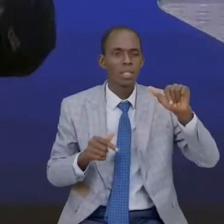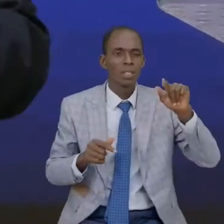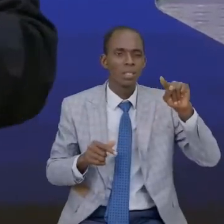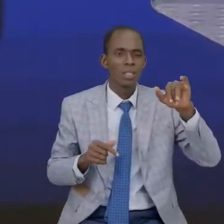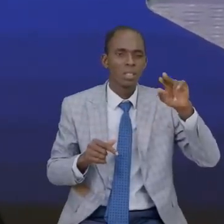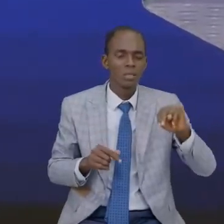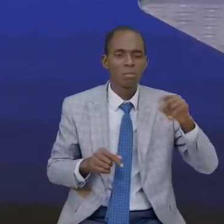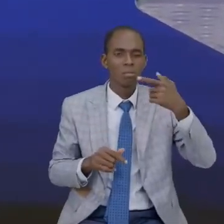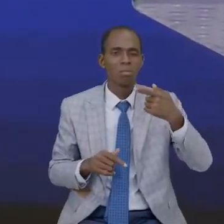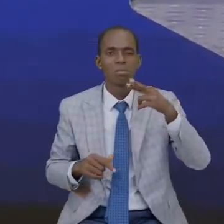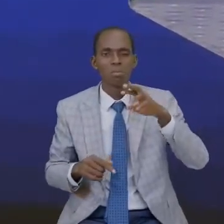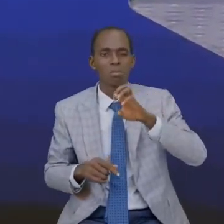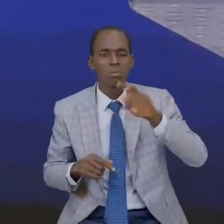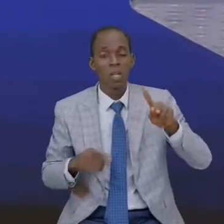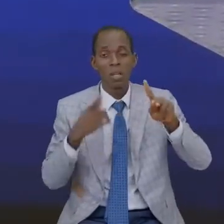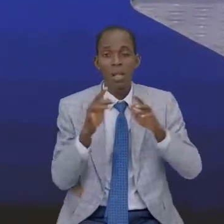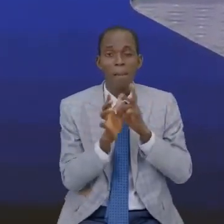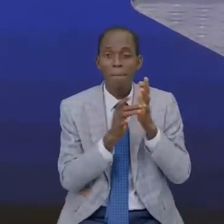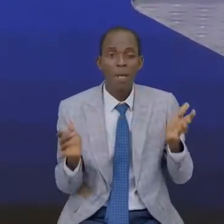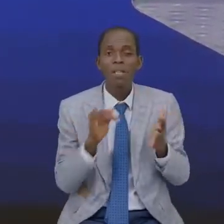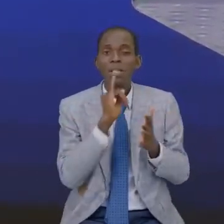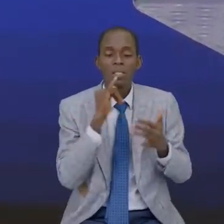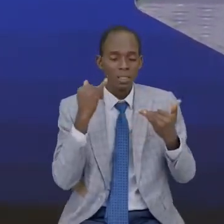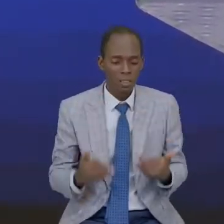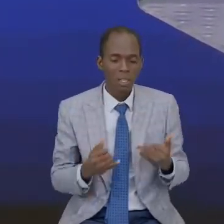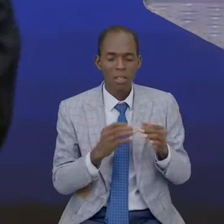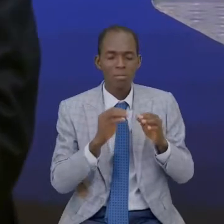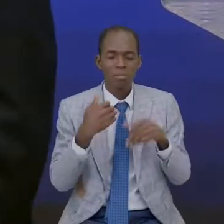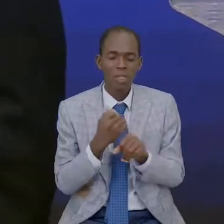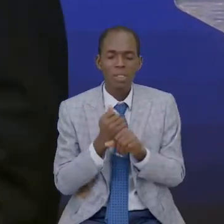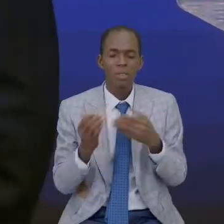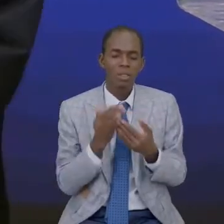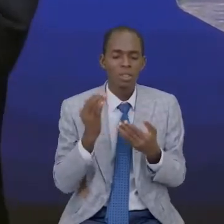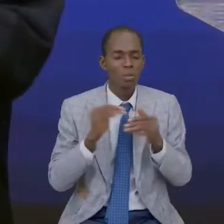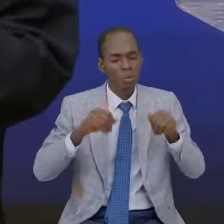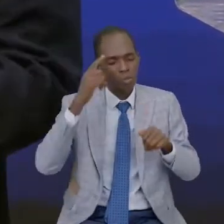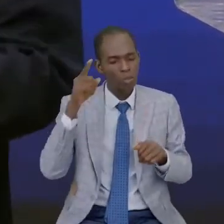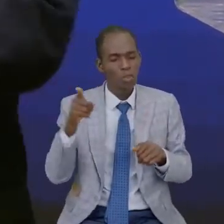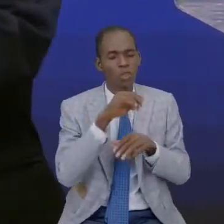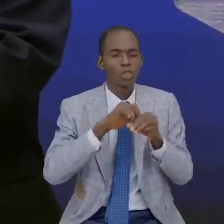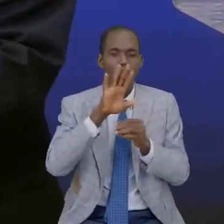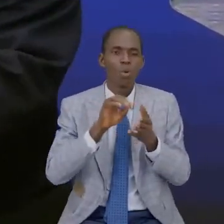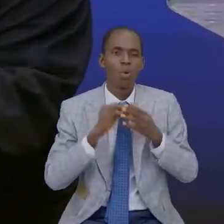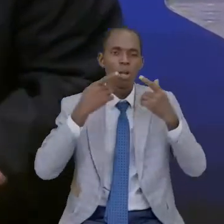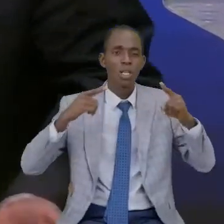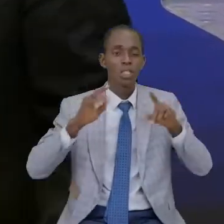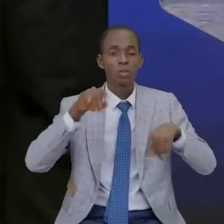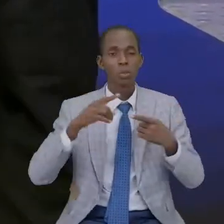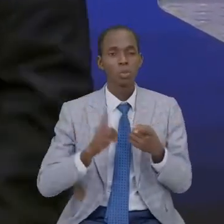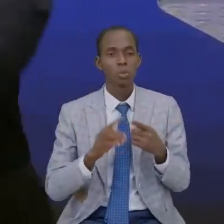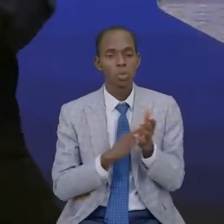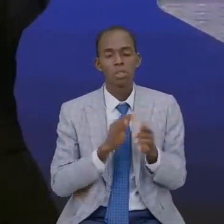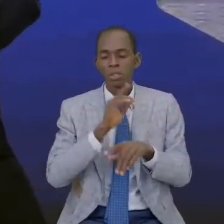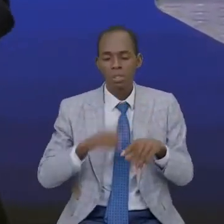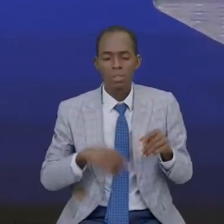in Aramaic or Hebrew. The Bible available in your language, and then you went to school and you can read and you can see